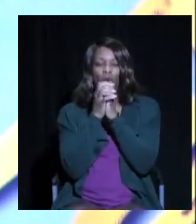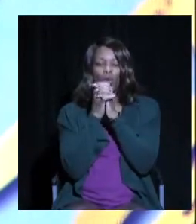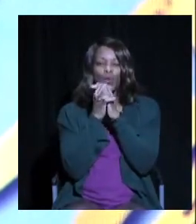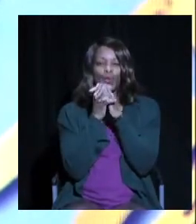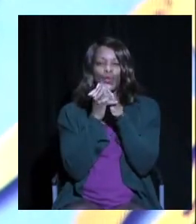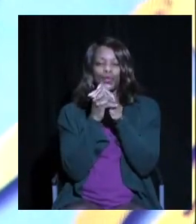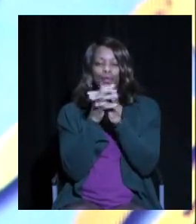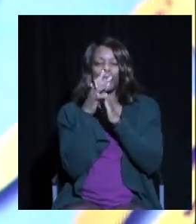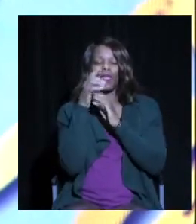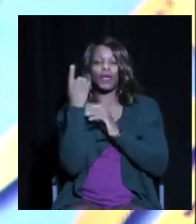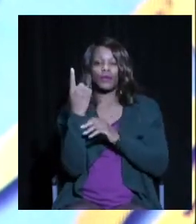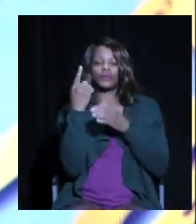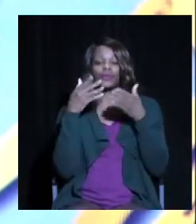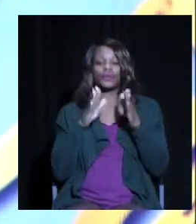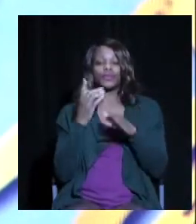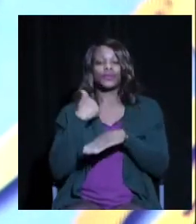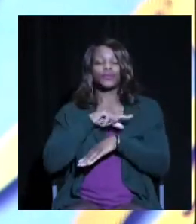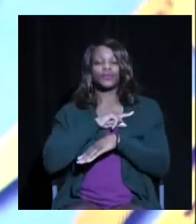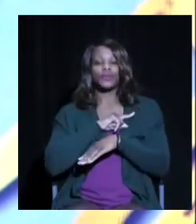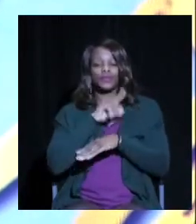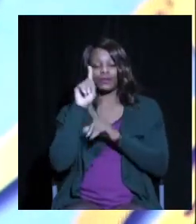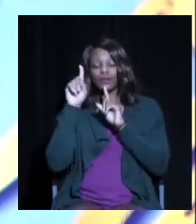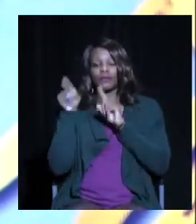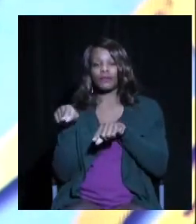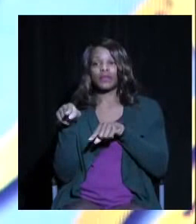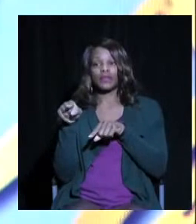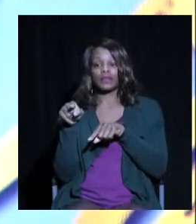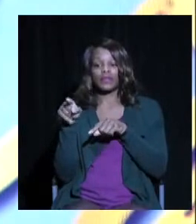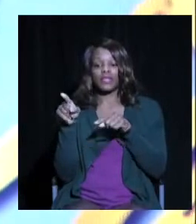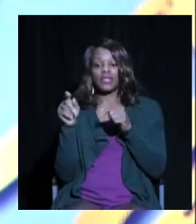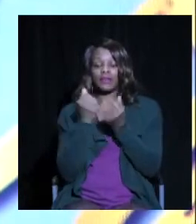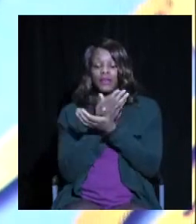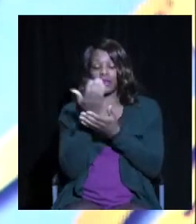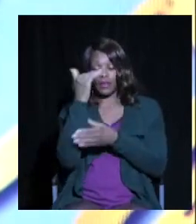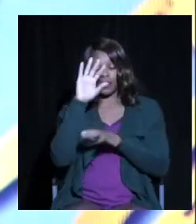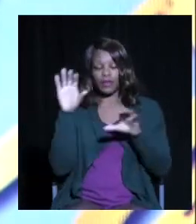One of the ways that we respond to what God has done is